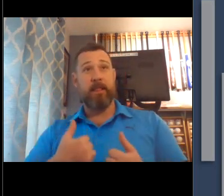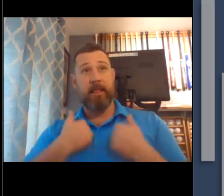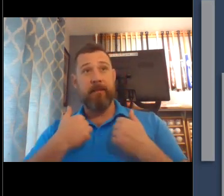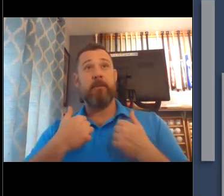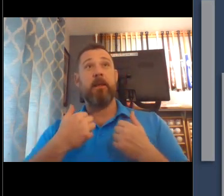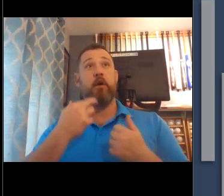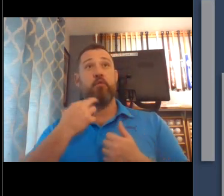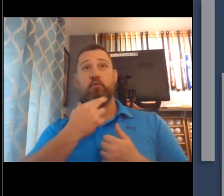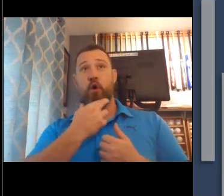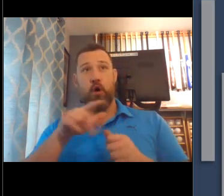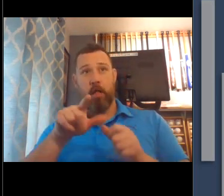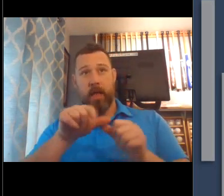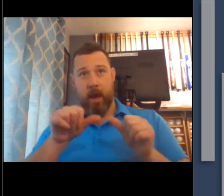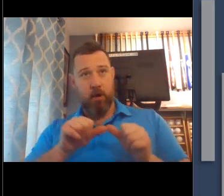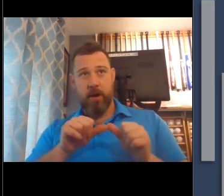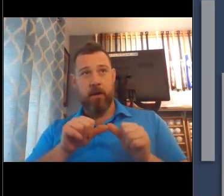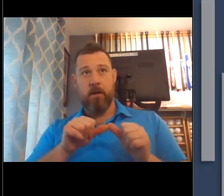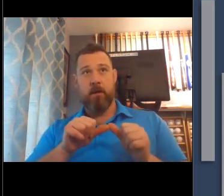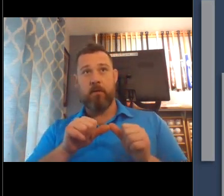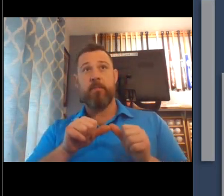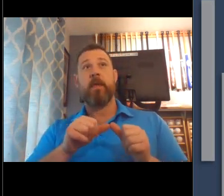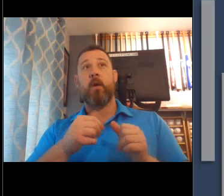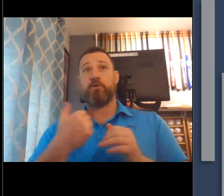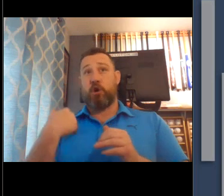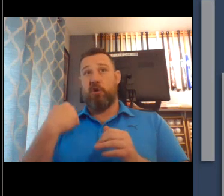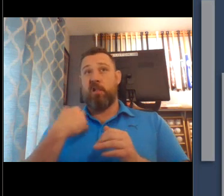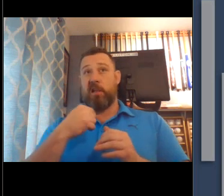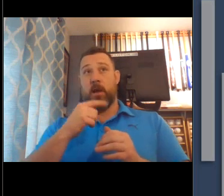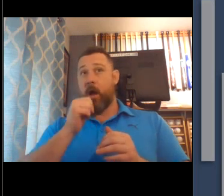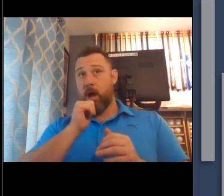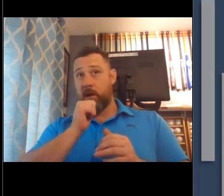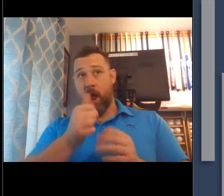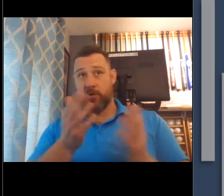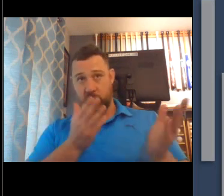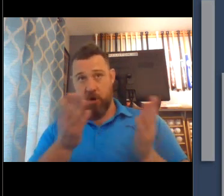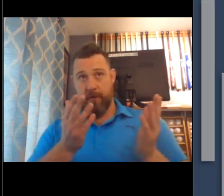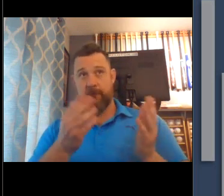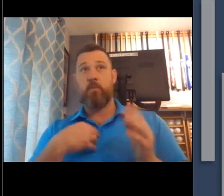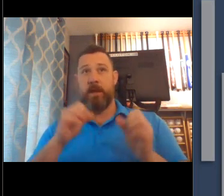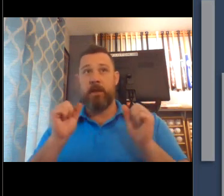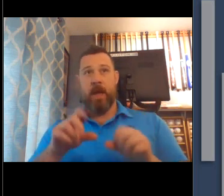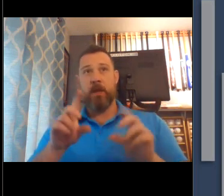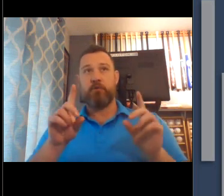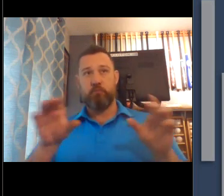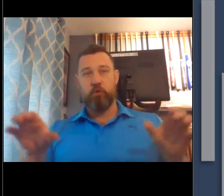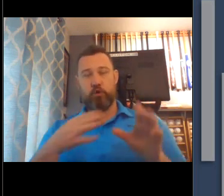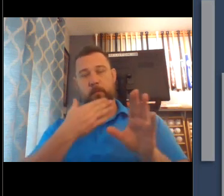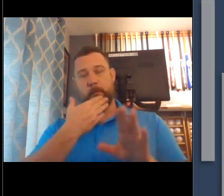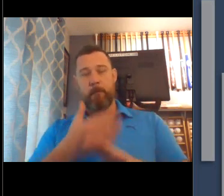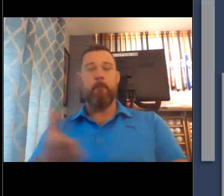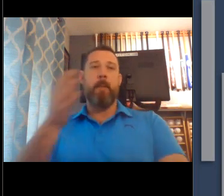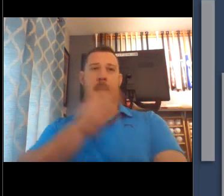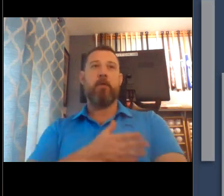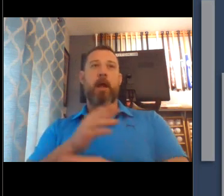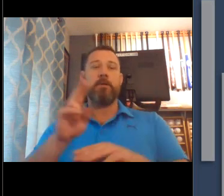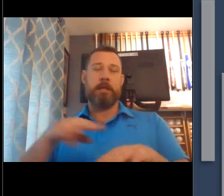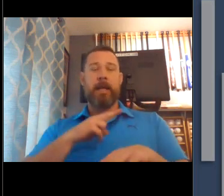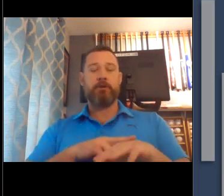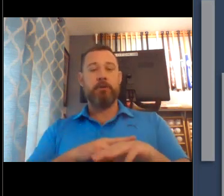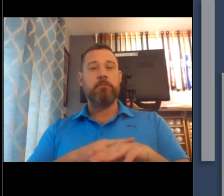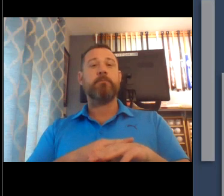unserved before that could be deployed. We can do better as a nation. And that's why it's so exciting to see